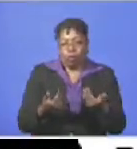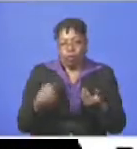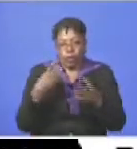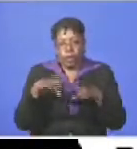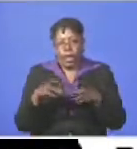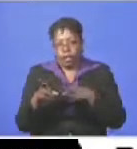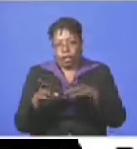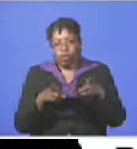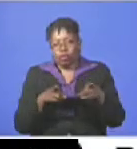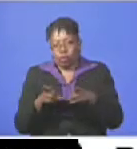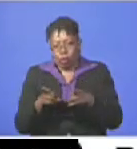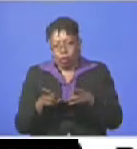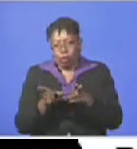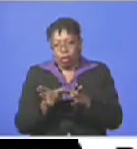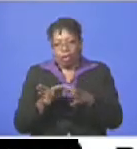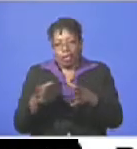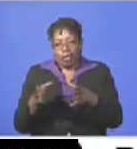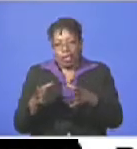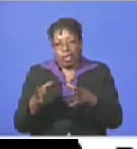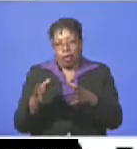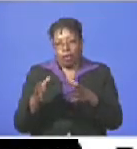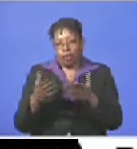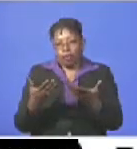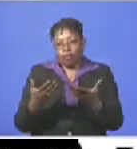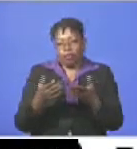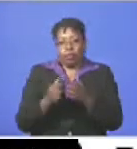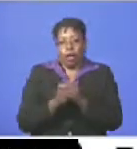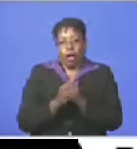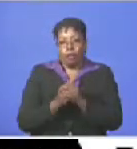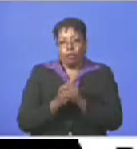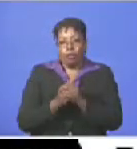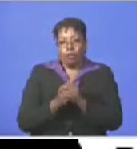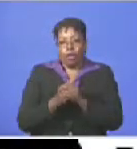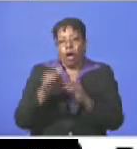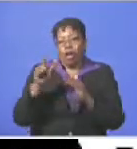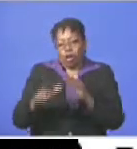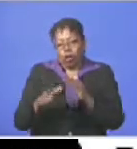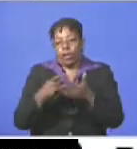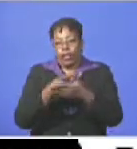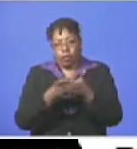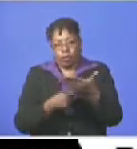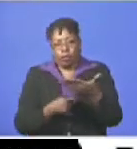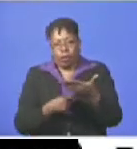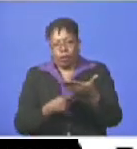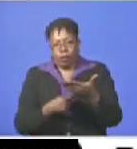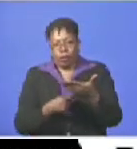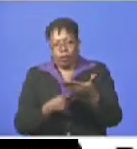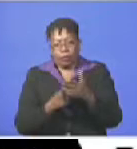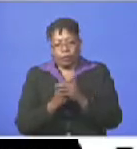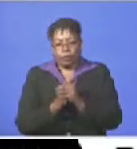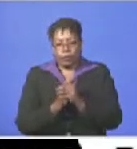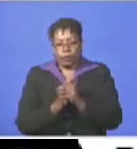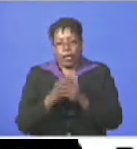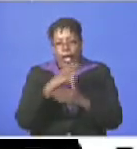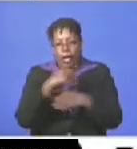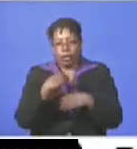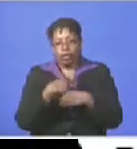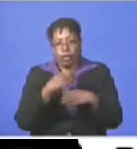control or contain the cost, at least hold down the rate of increase in cost and